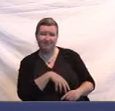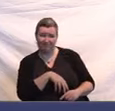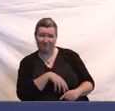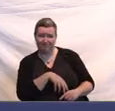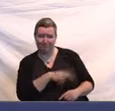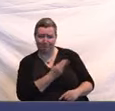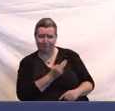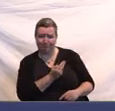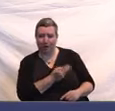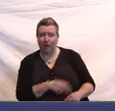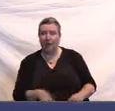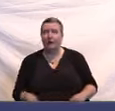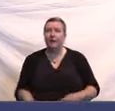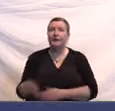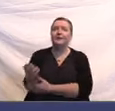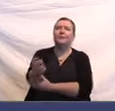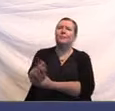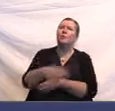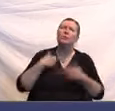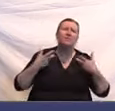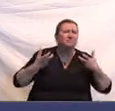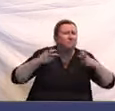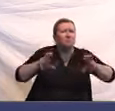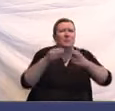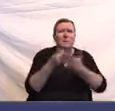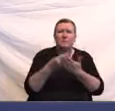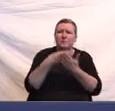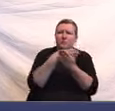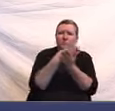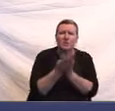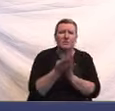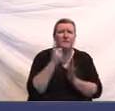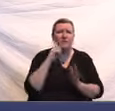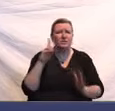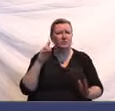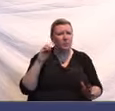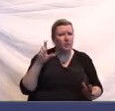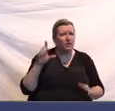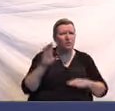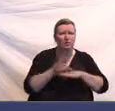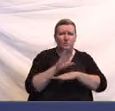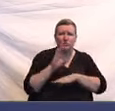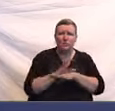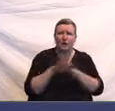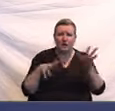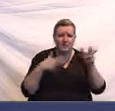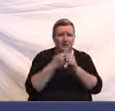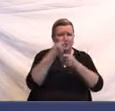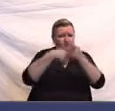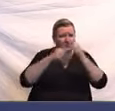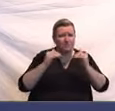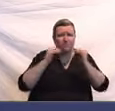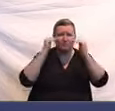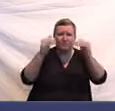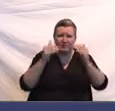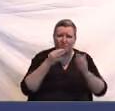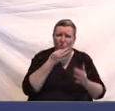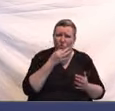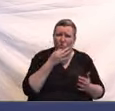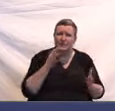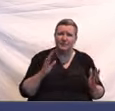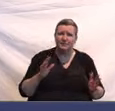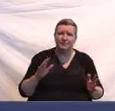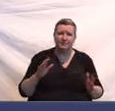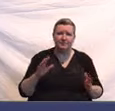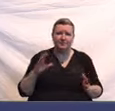recall, in the budget for DOL computer upgrades, and that's in process. we can get Chris Ryan to follow up with you. If you could help